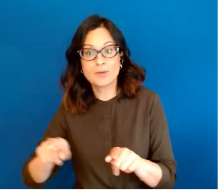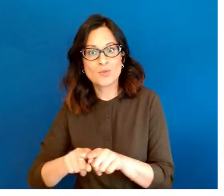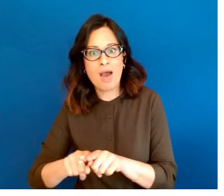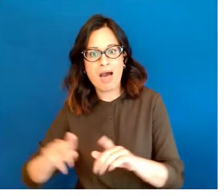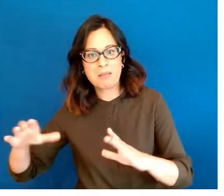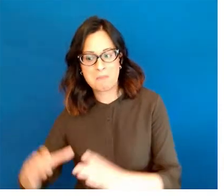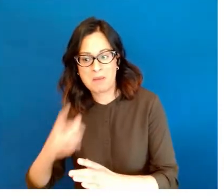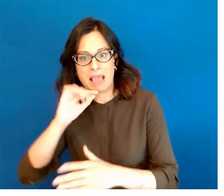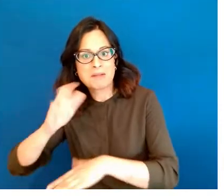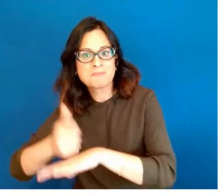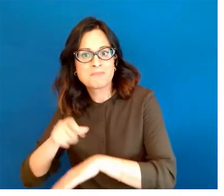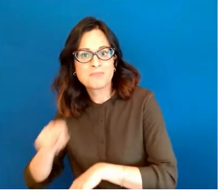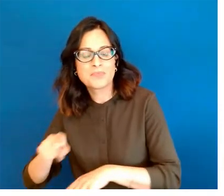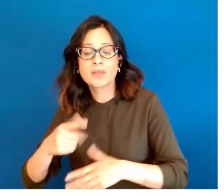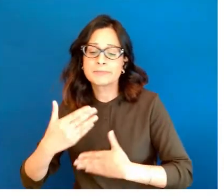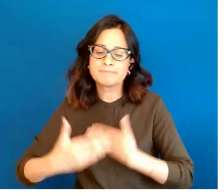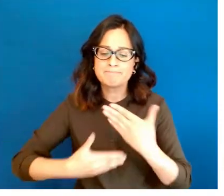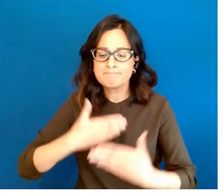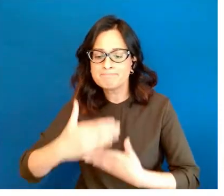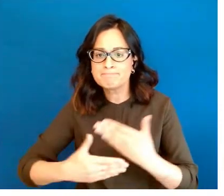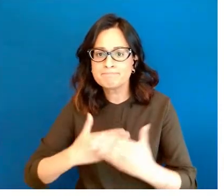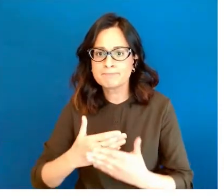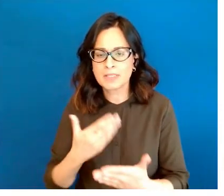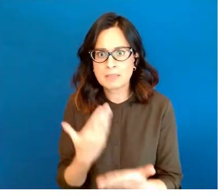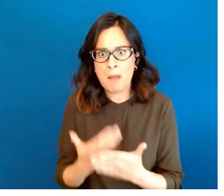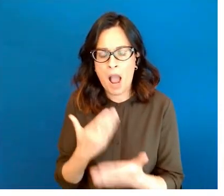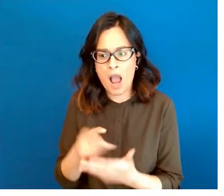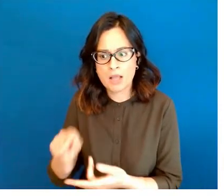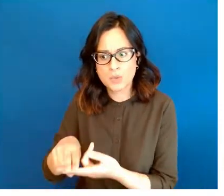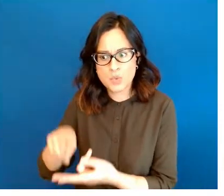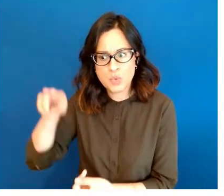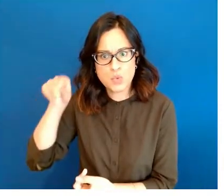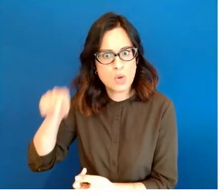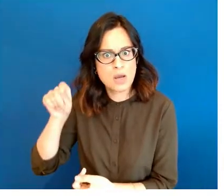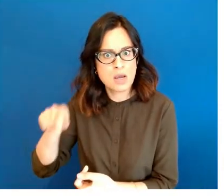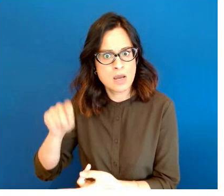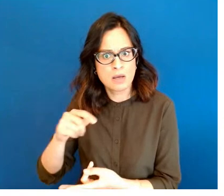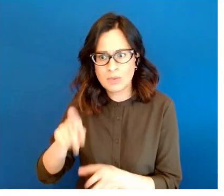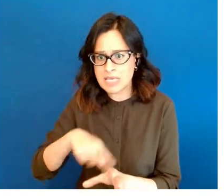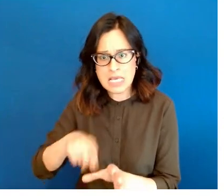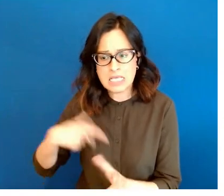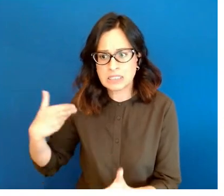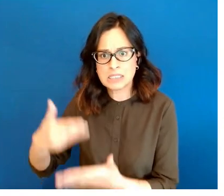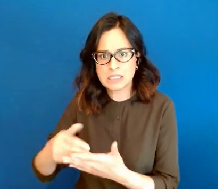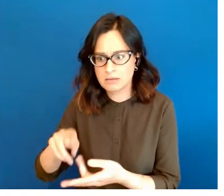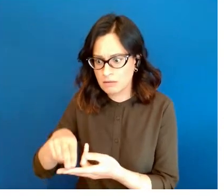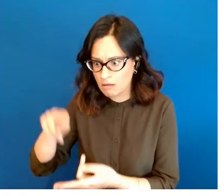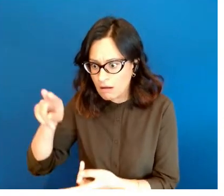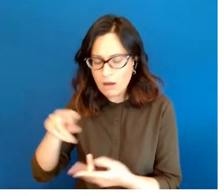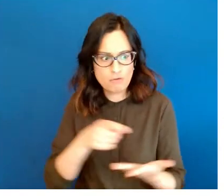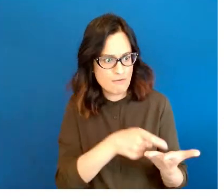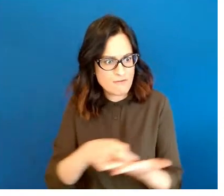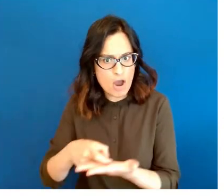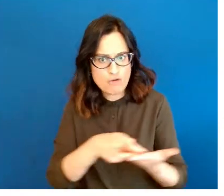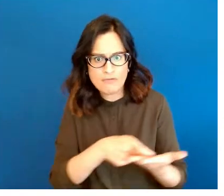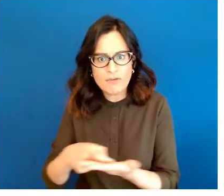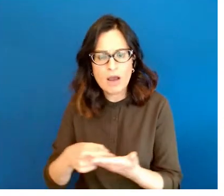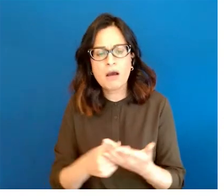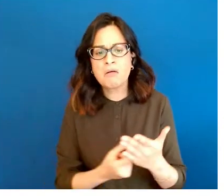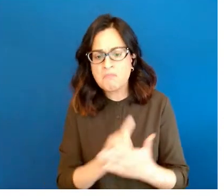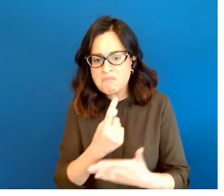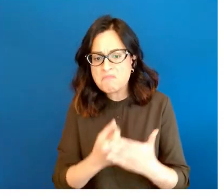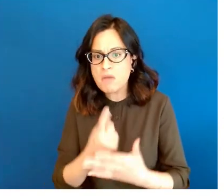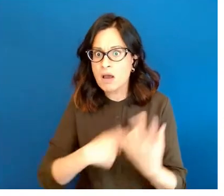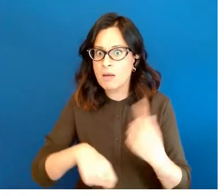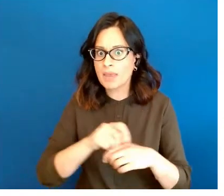And gradually, the demand for this service grew over the years, such that a trickle of referrals became something of a tidal